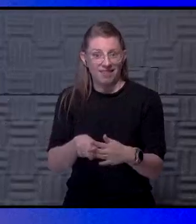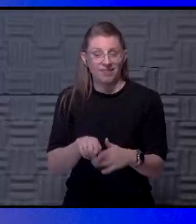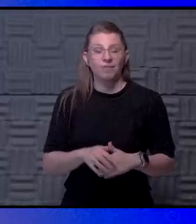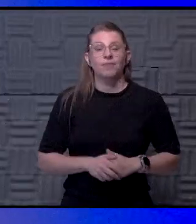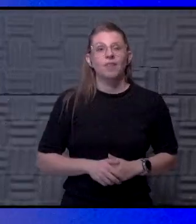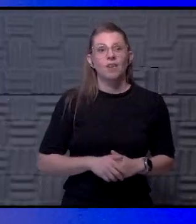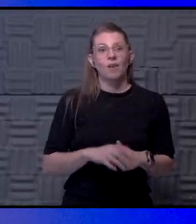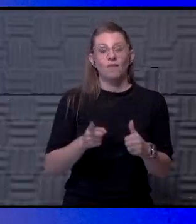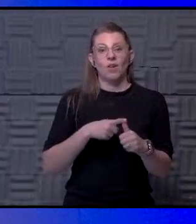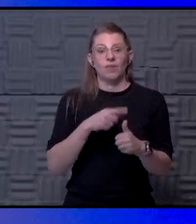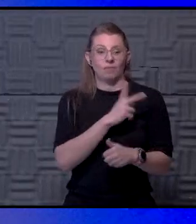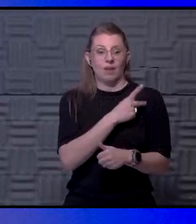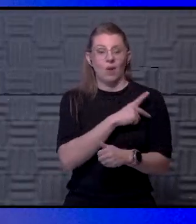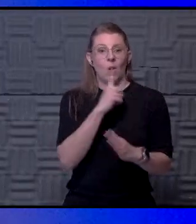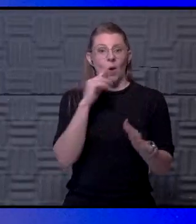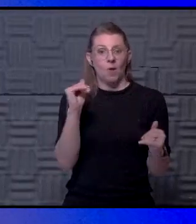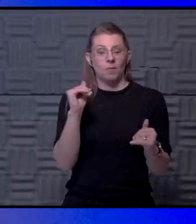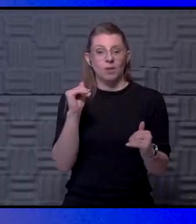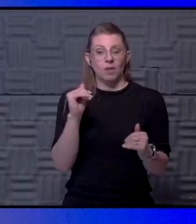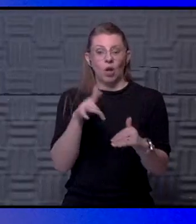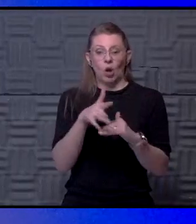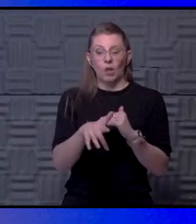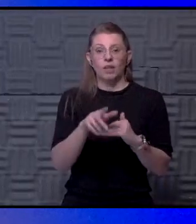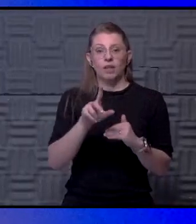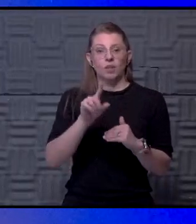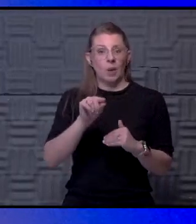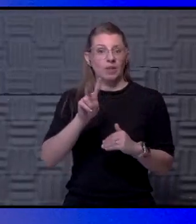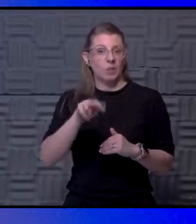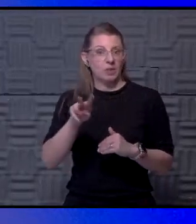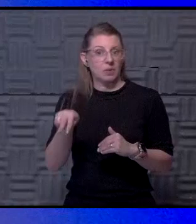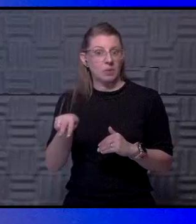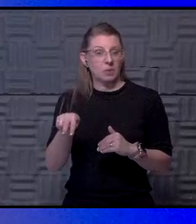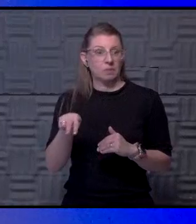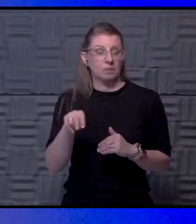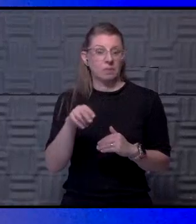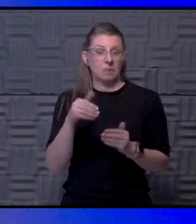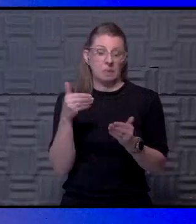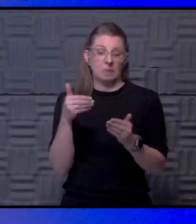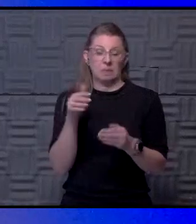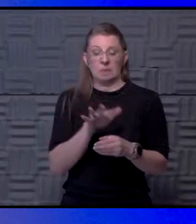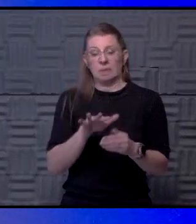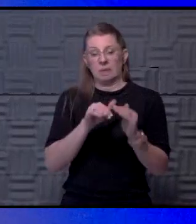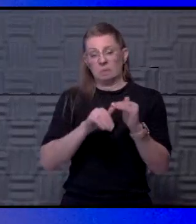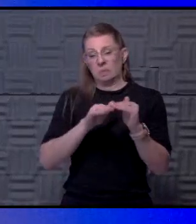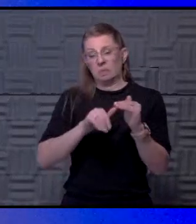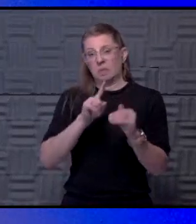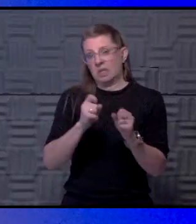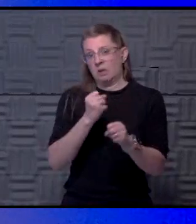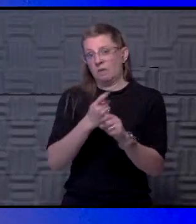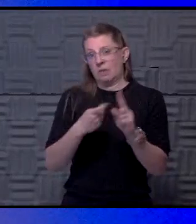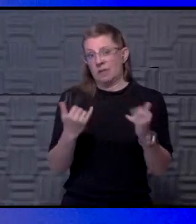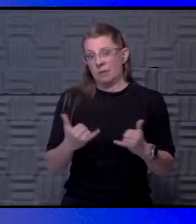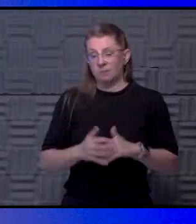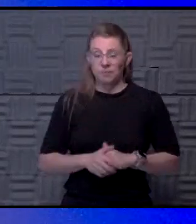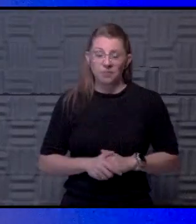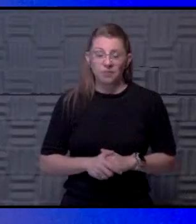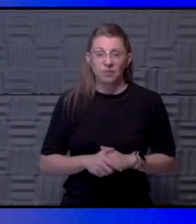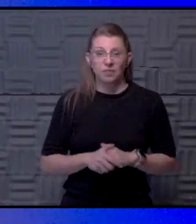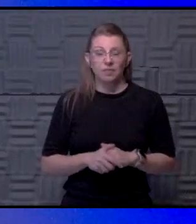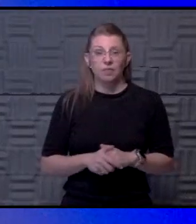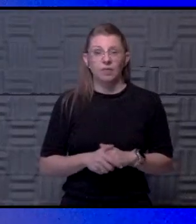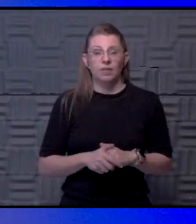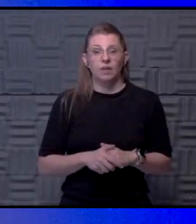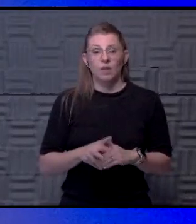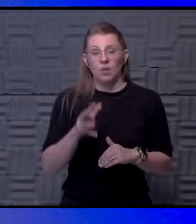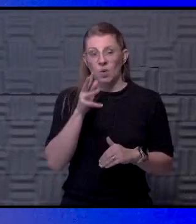to treat our first patient in early 2022, so roughly a year, just under a year from now. And we'll likely